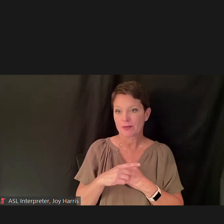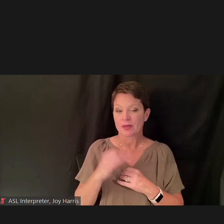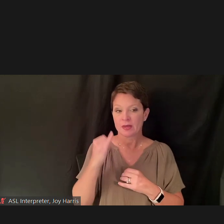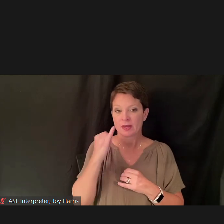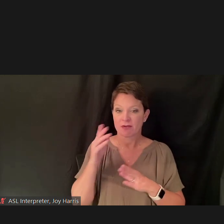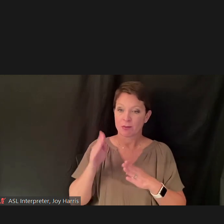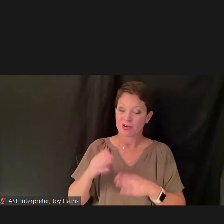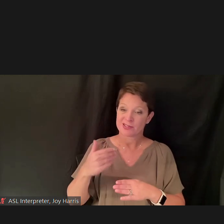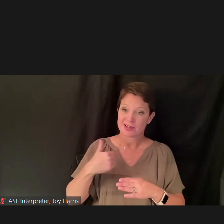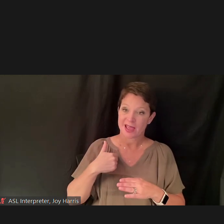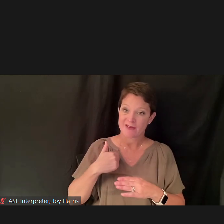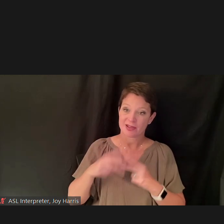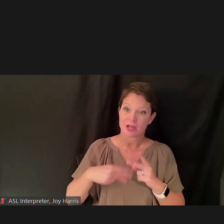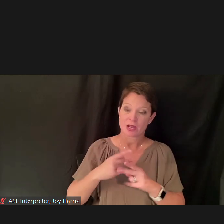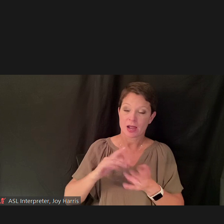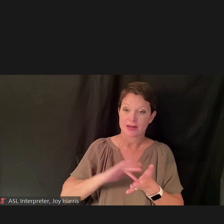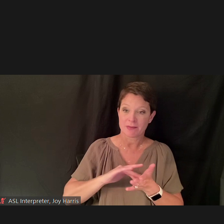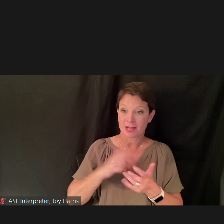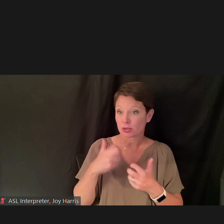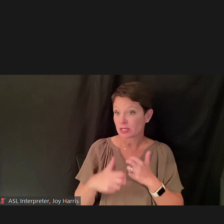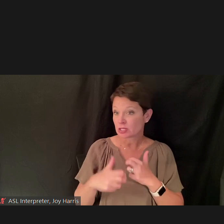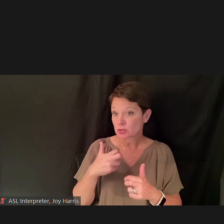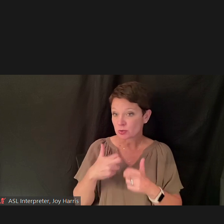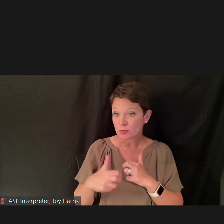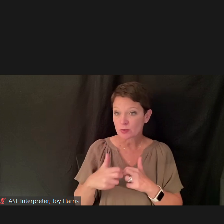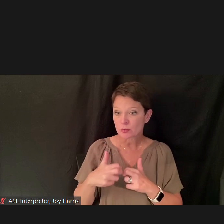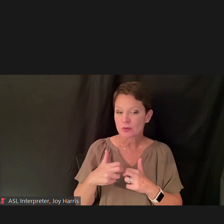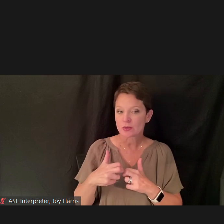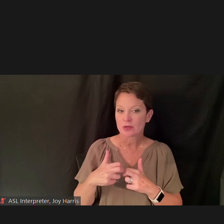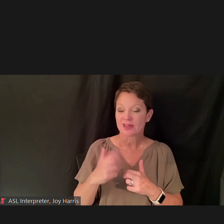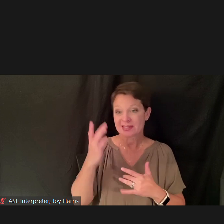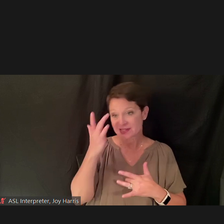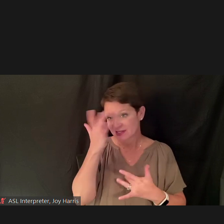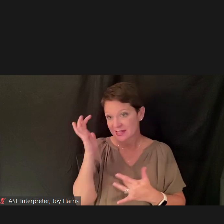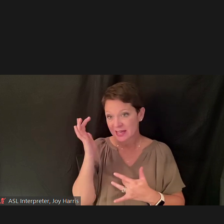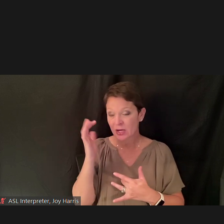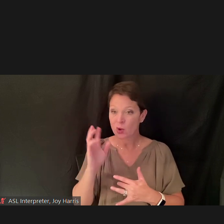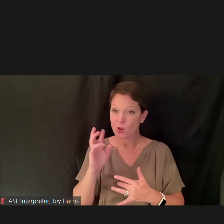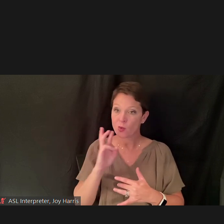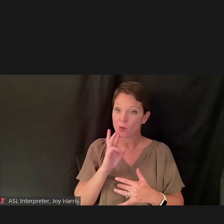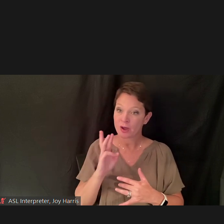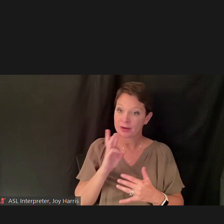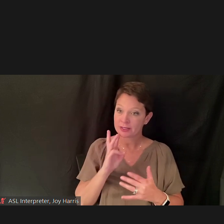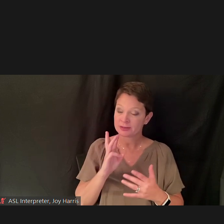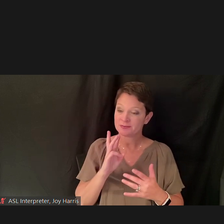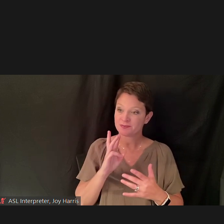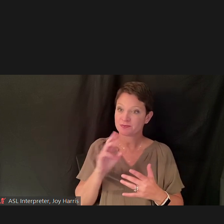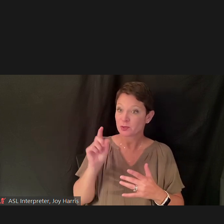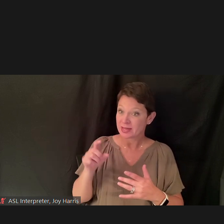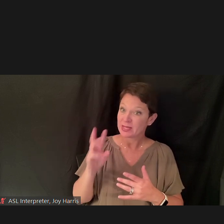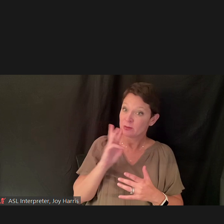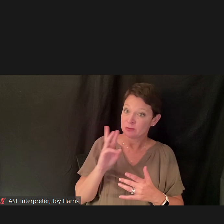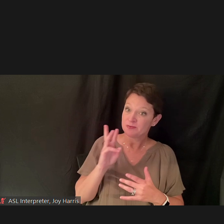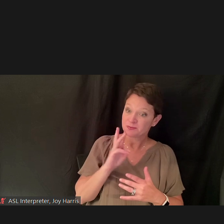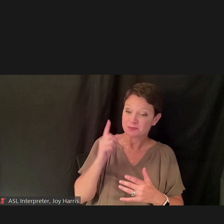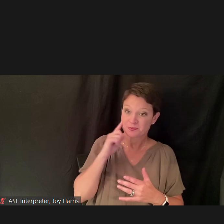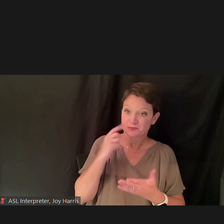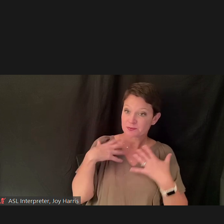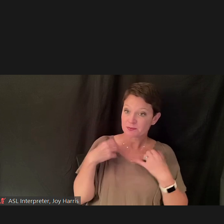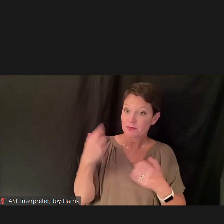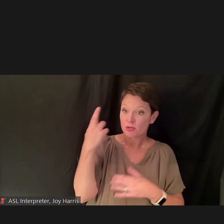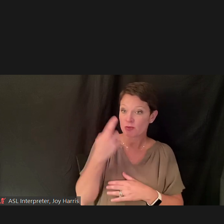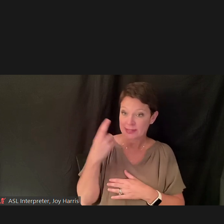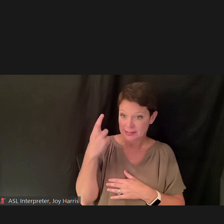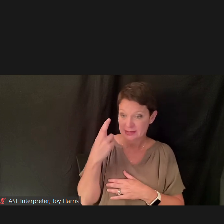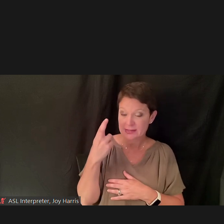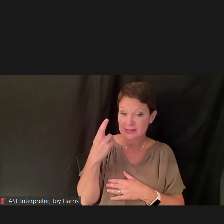is enfatizar el having some type of programa. medical Si issue, alguien tiene or if they're algún sick and need problema water de salud, service or need the water enfermo services for health y reasons, necesita